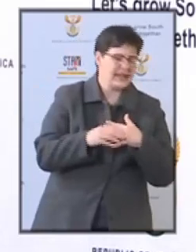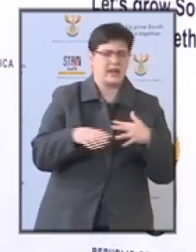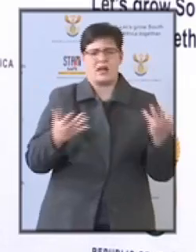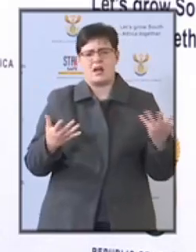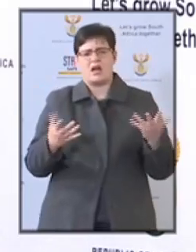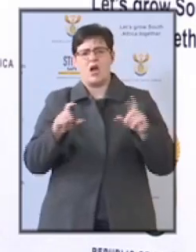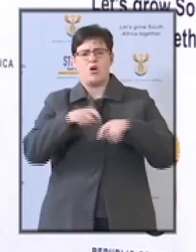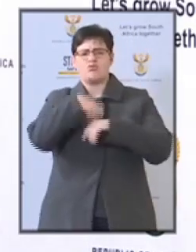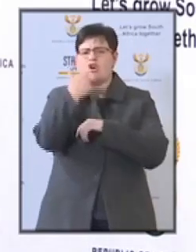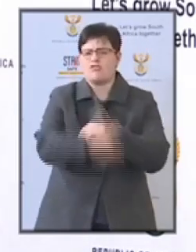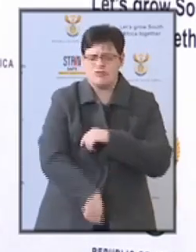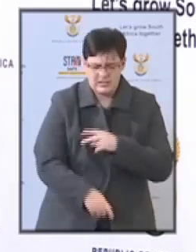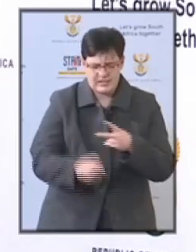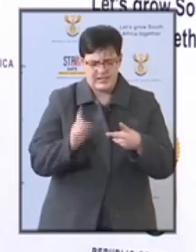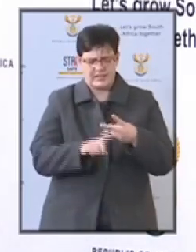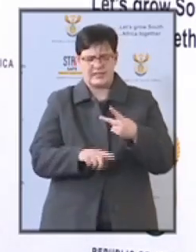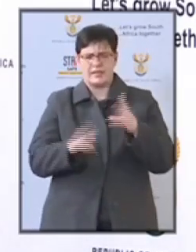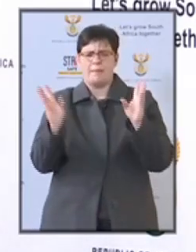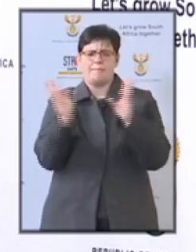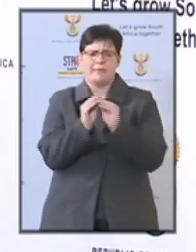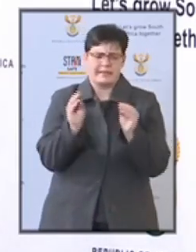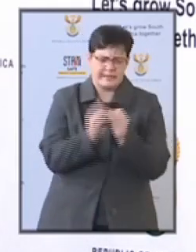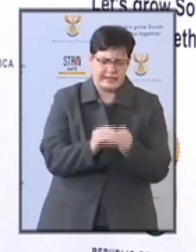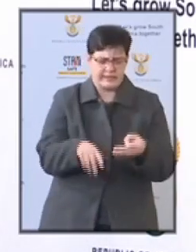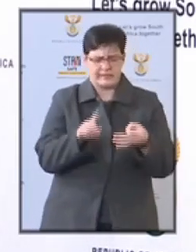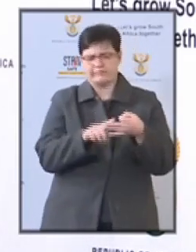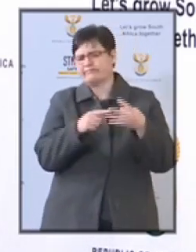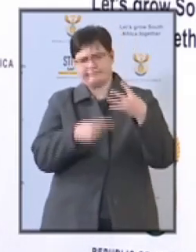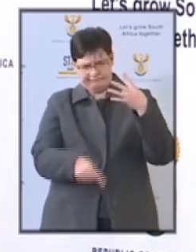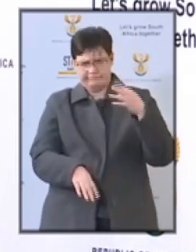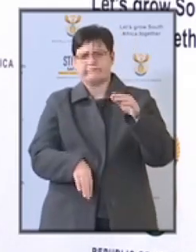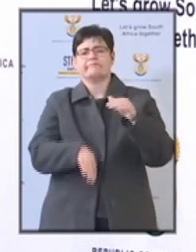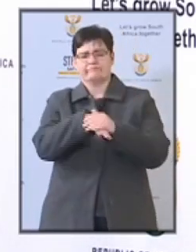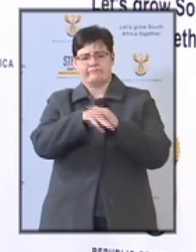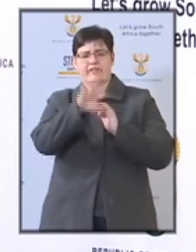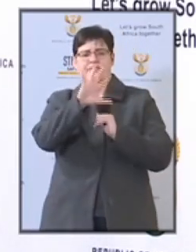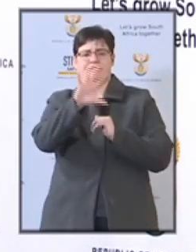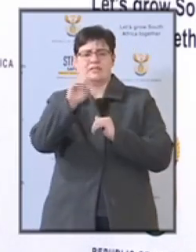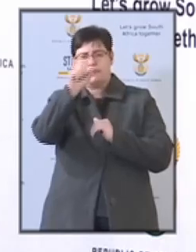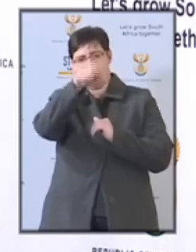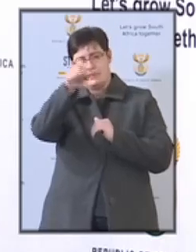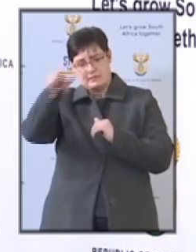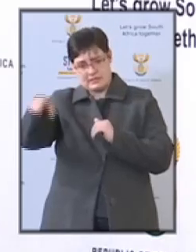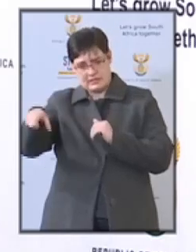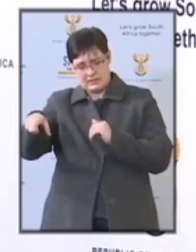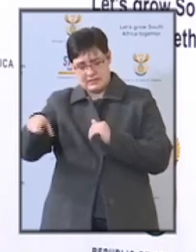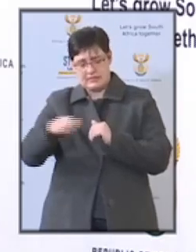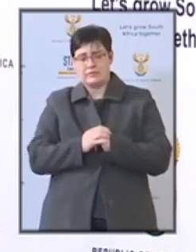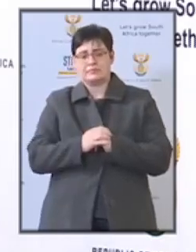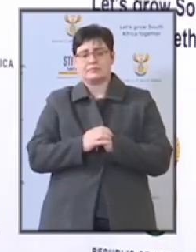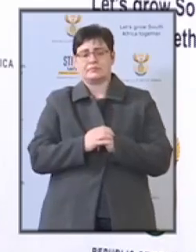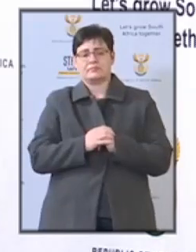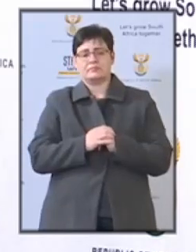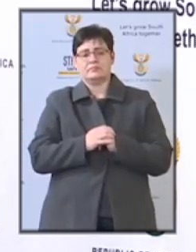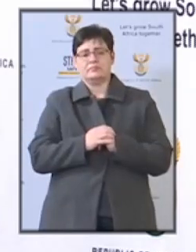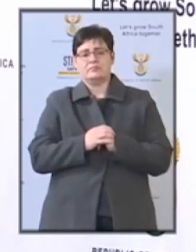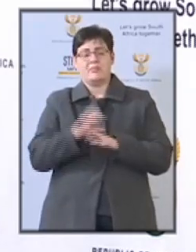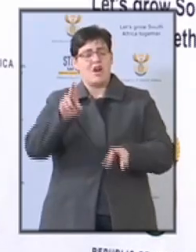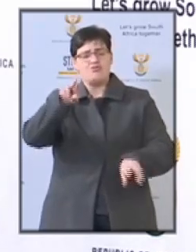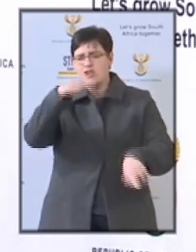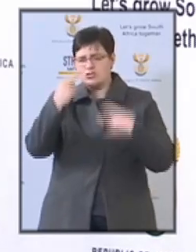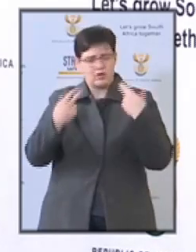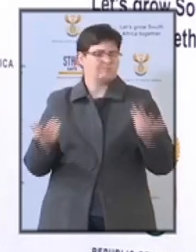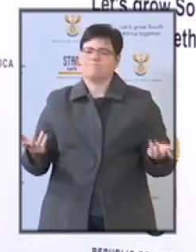call conferencing meetings, those we do have directions directly that speaks to that. In a